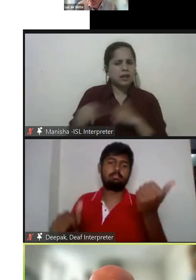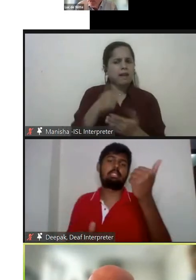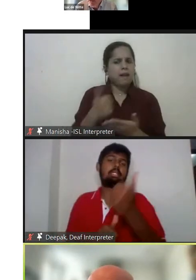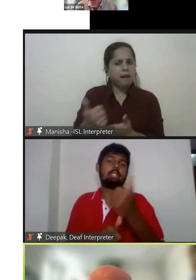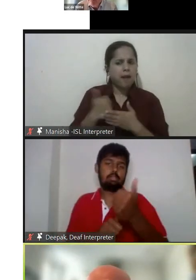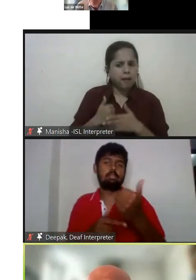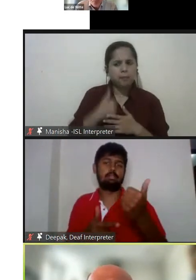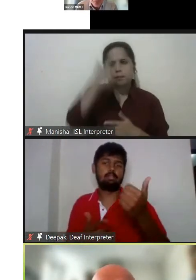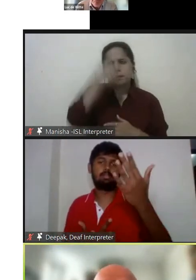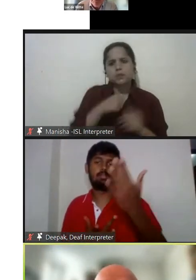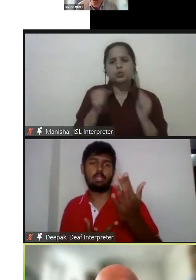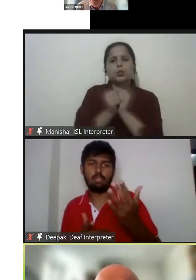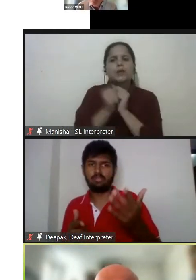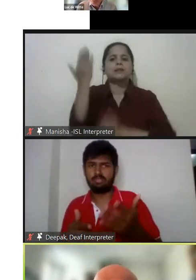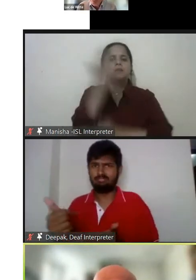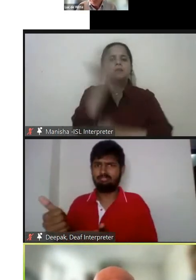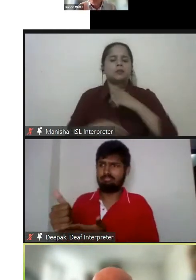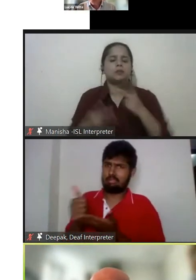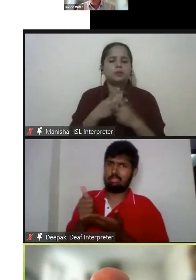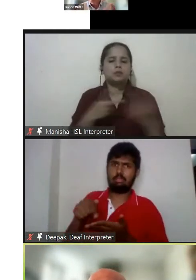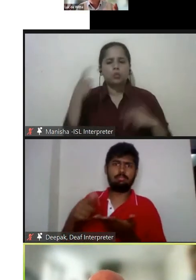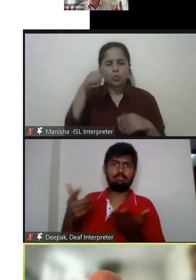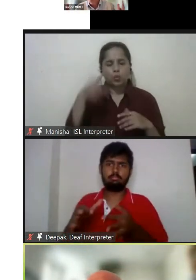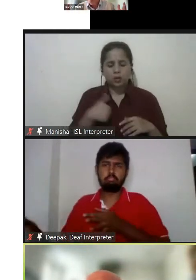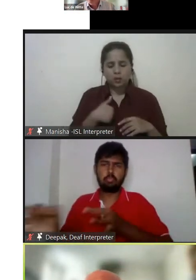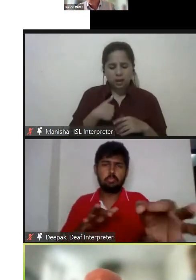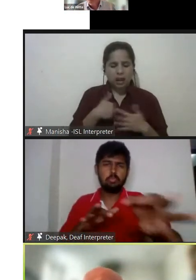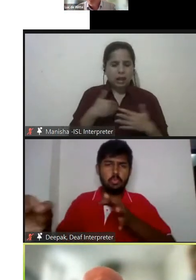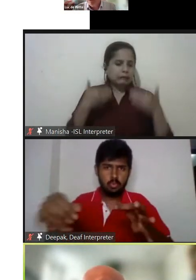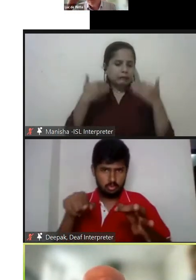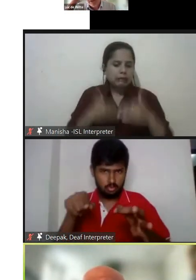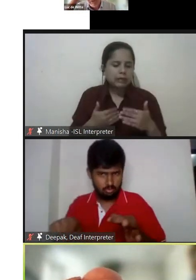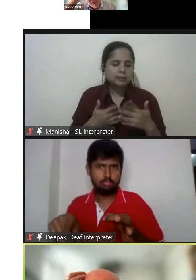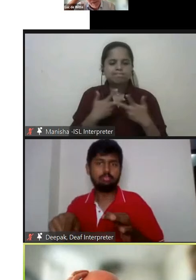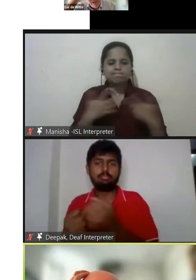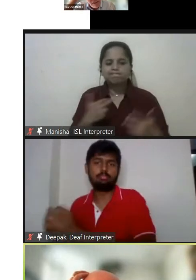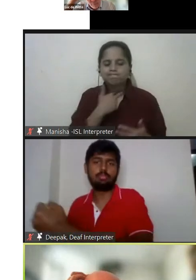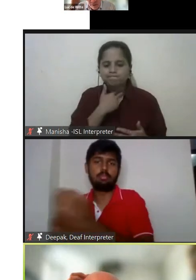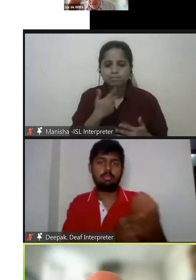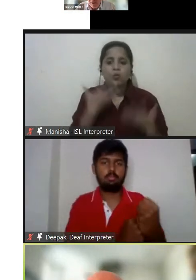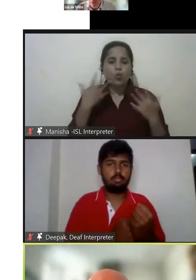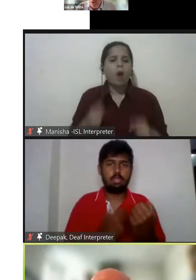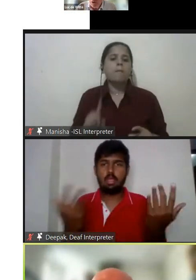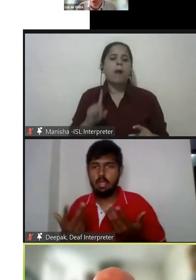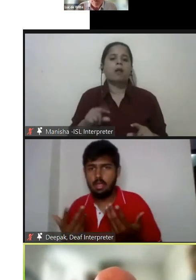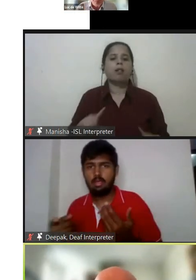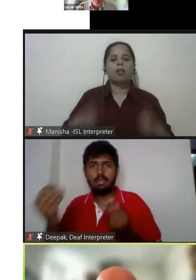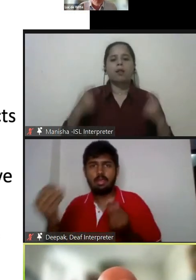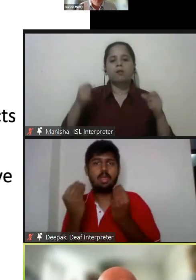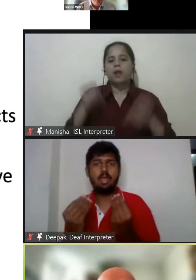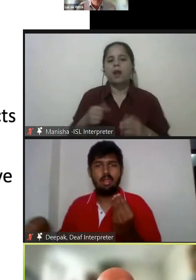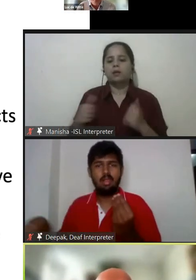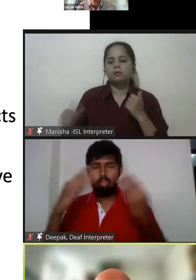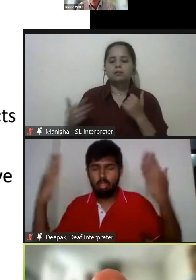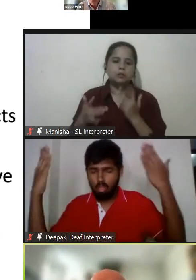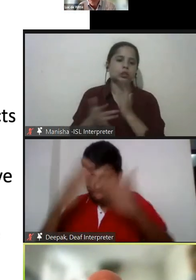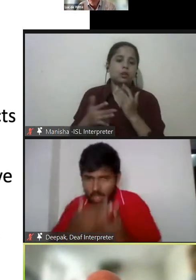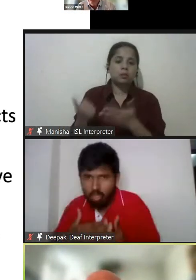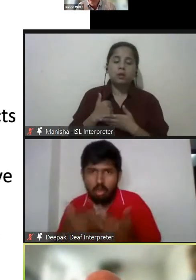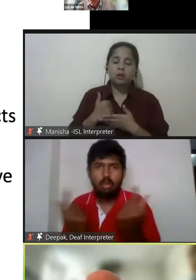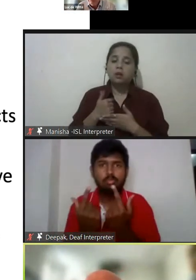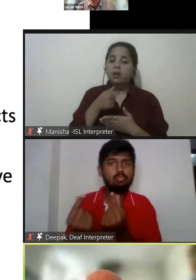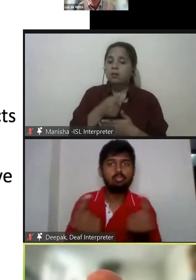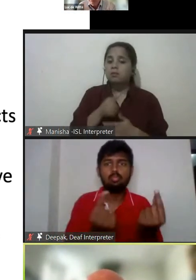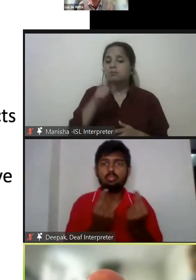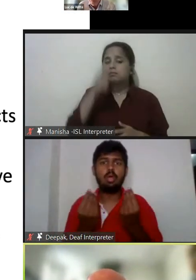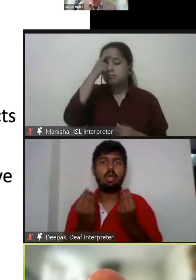with disabilities or functional limitations to live their life as they want to live it, which is a huge problem.